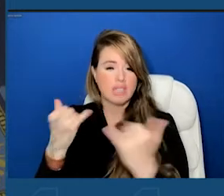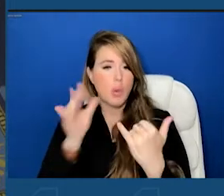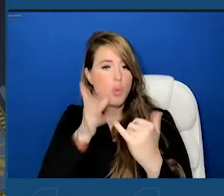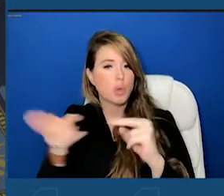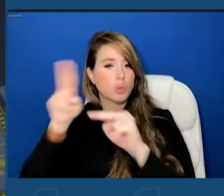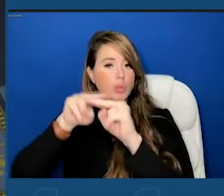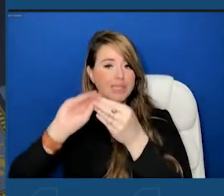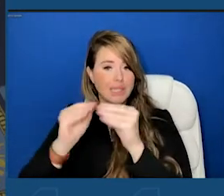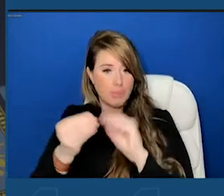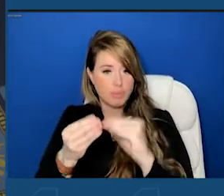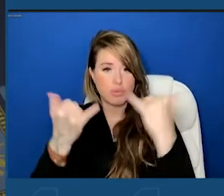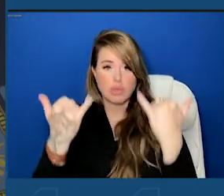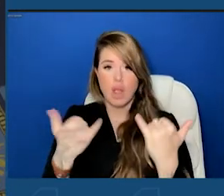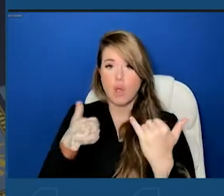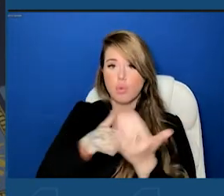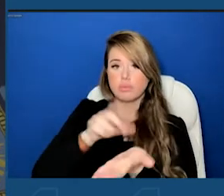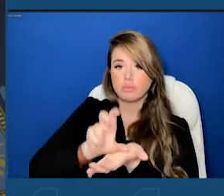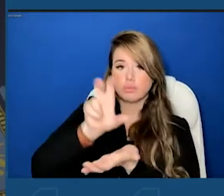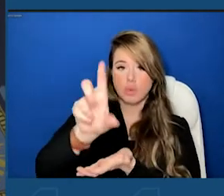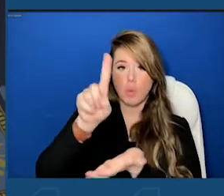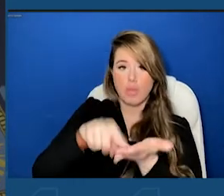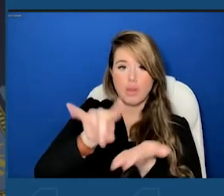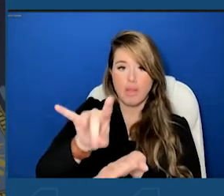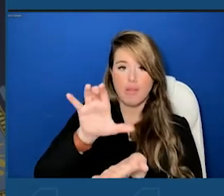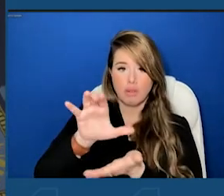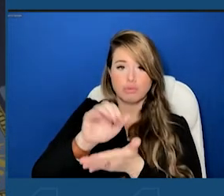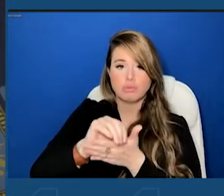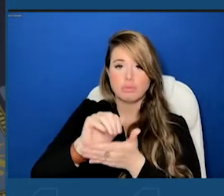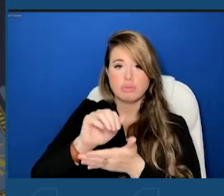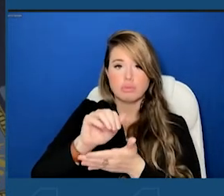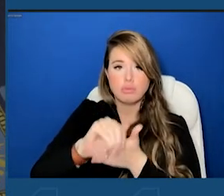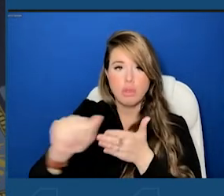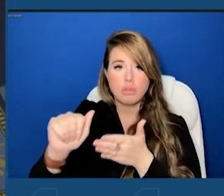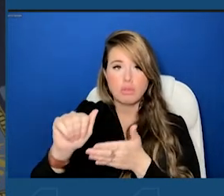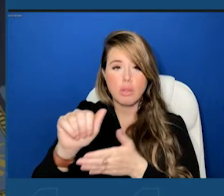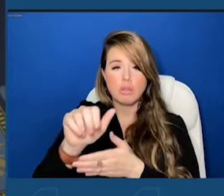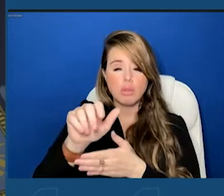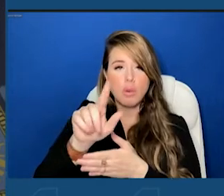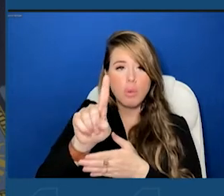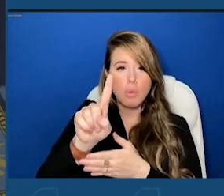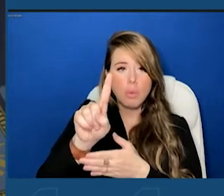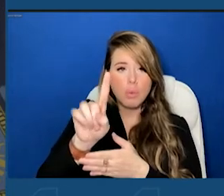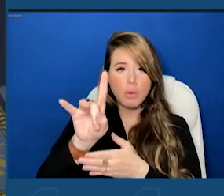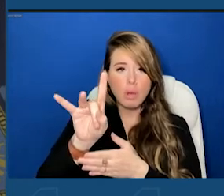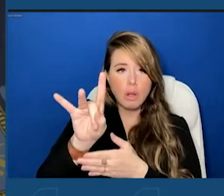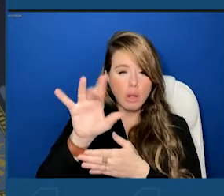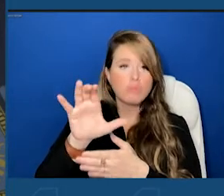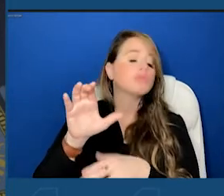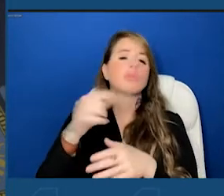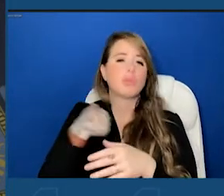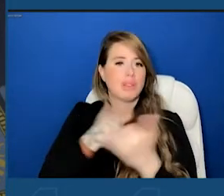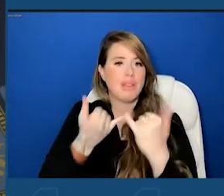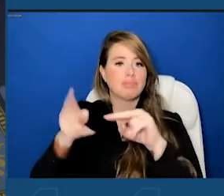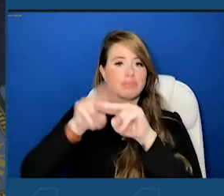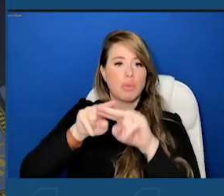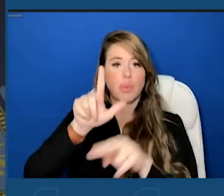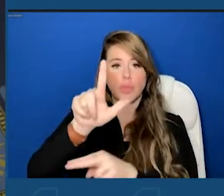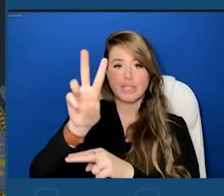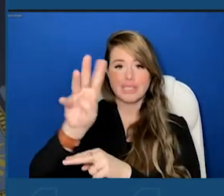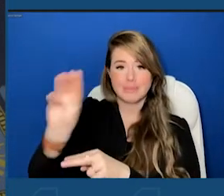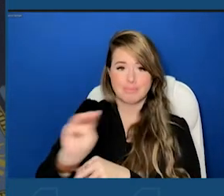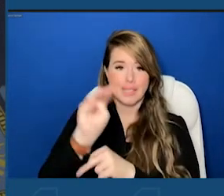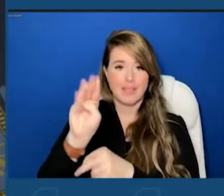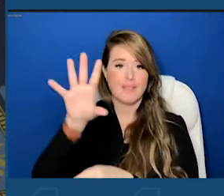million. We're going to increase it to $36 million. And this also allows us to work with the local mayors